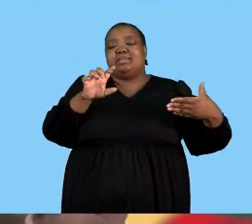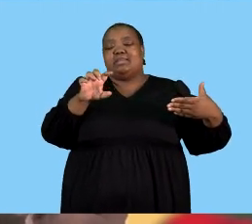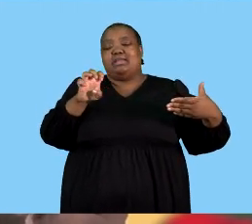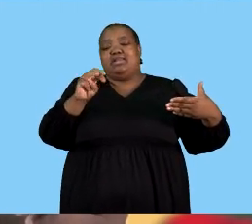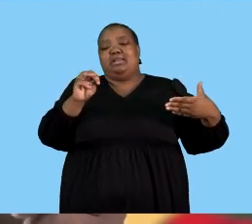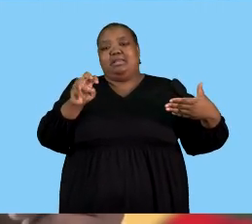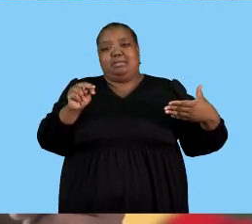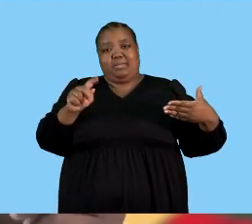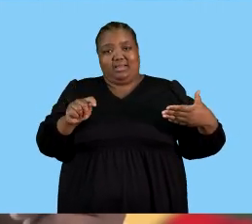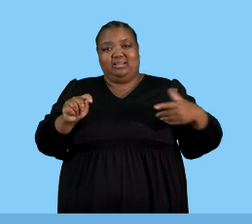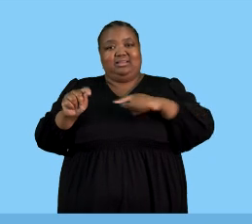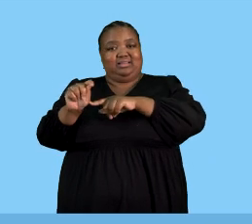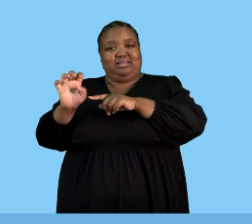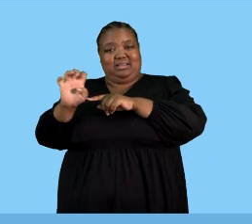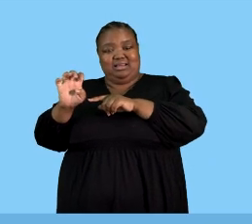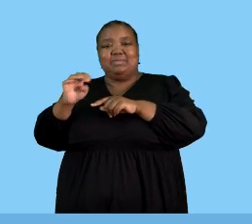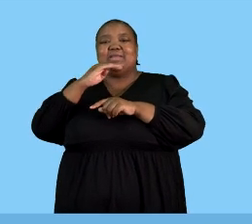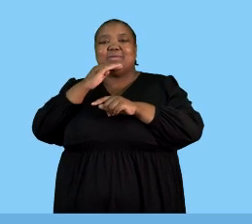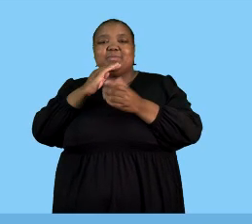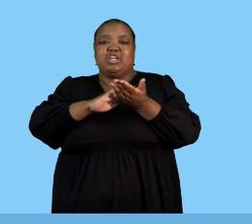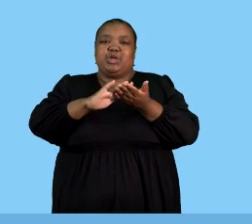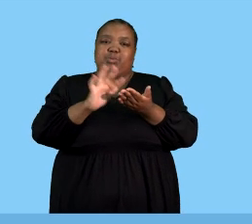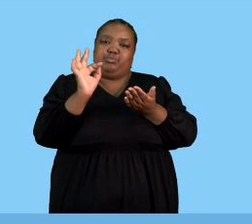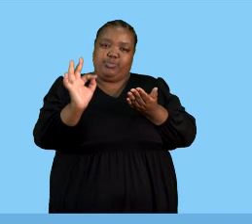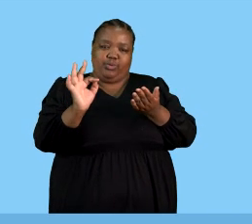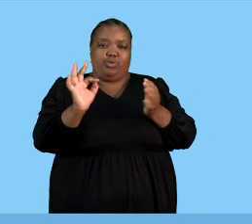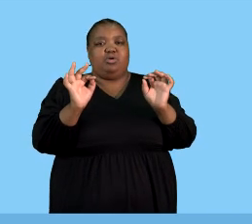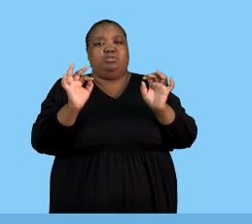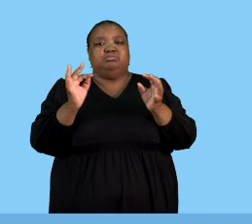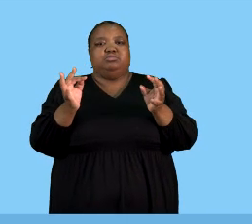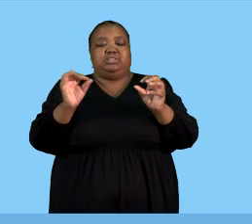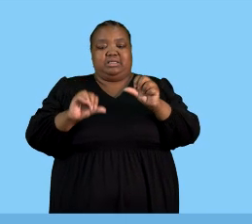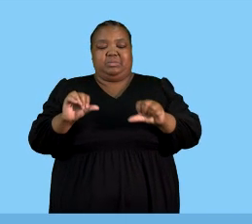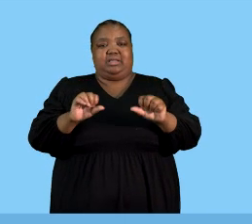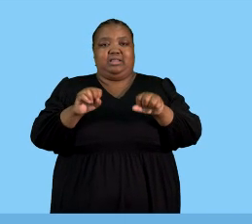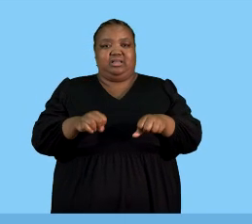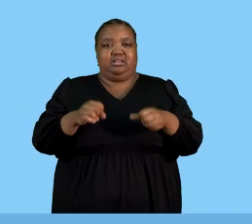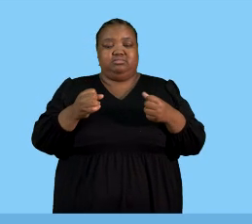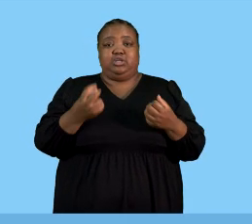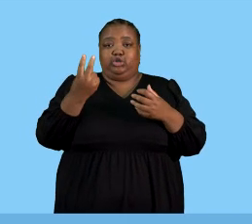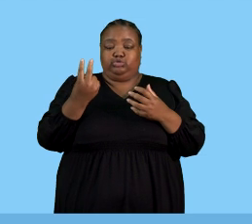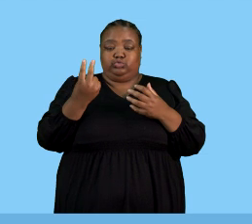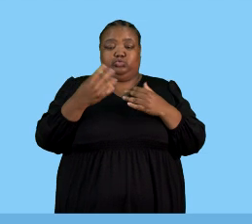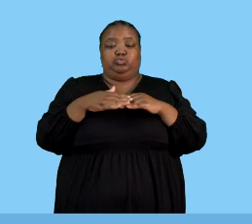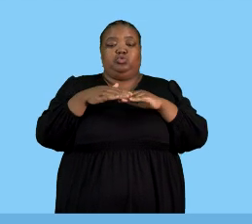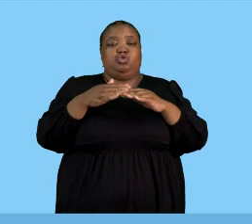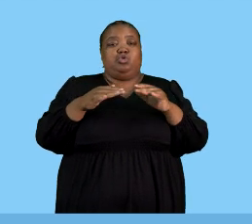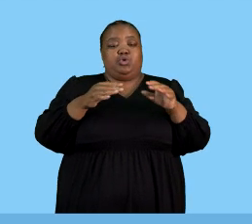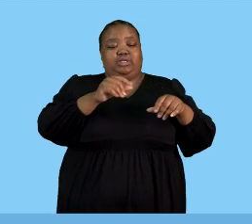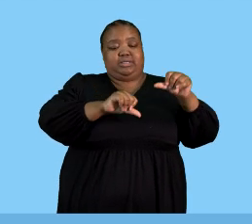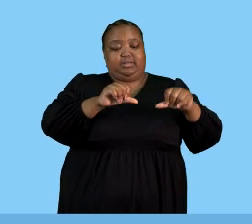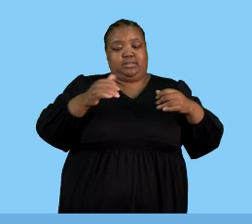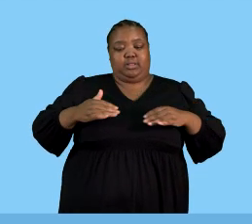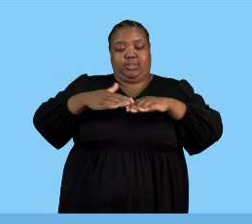element, it is a pure substance. Now, a combination or a bond between two elements gives us compounds, and